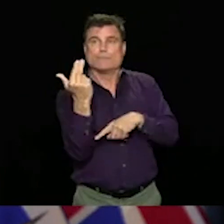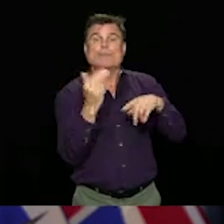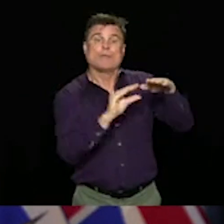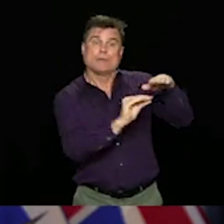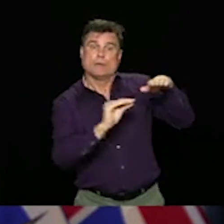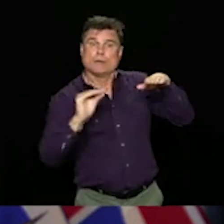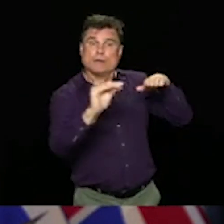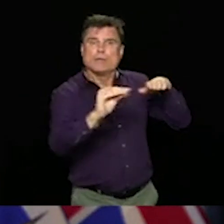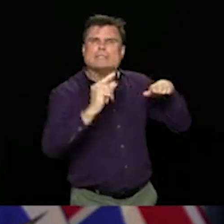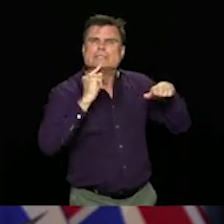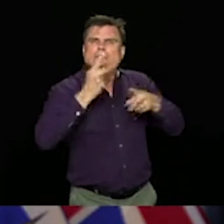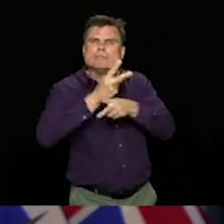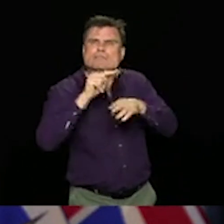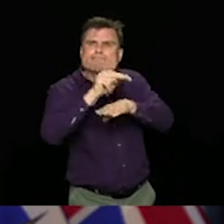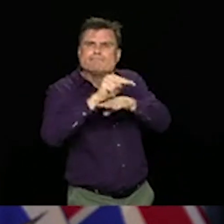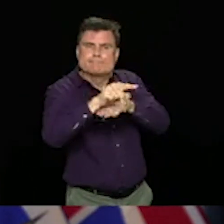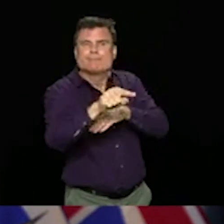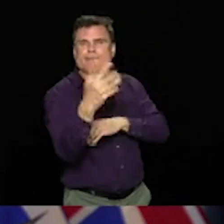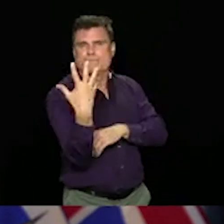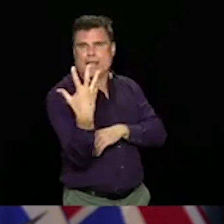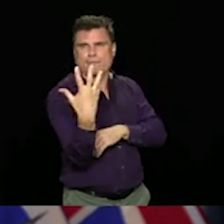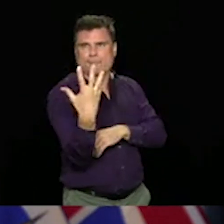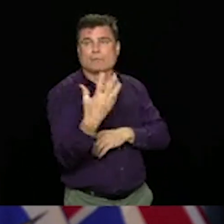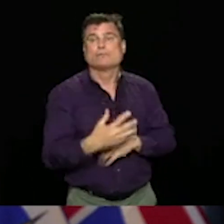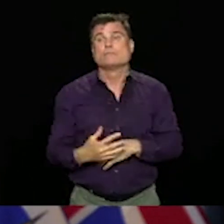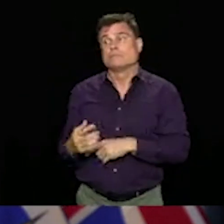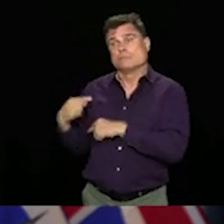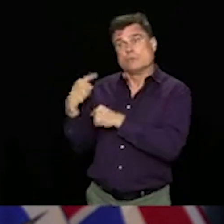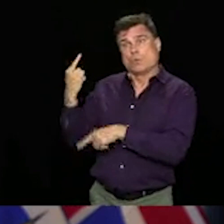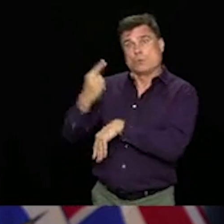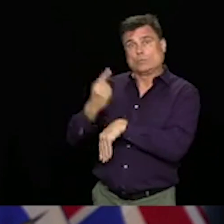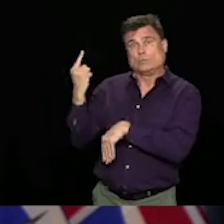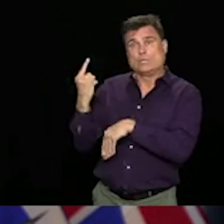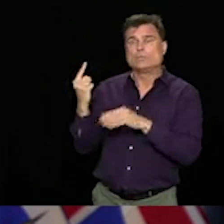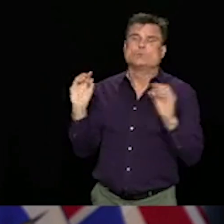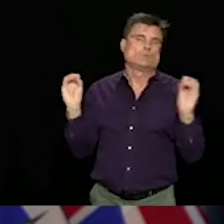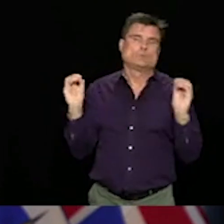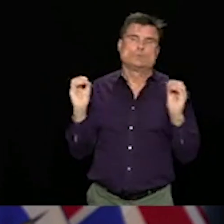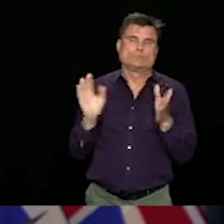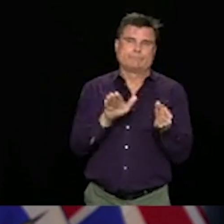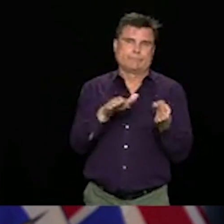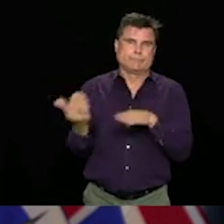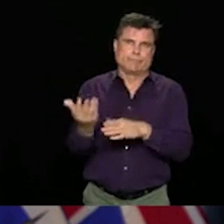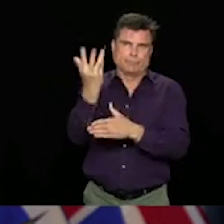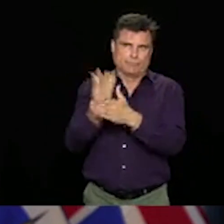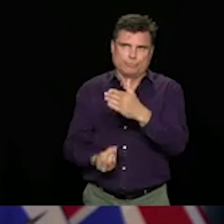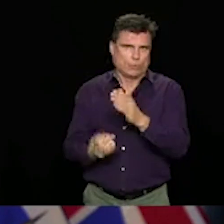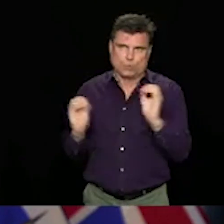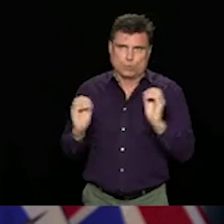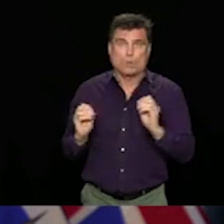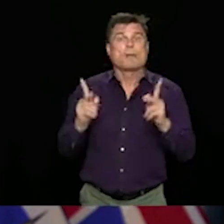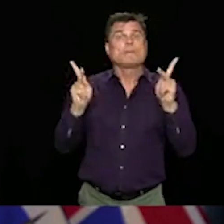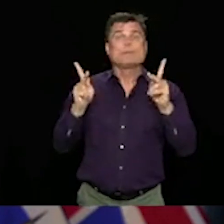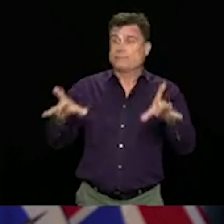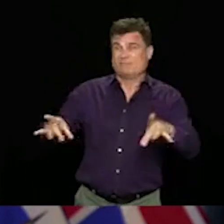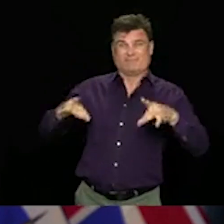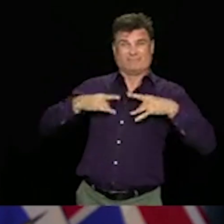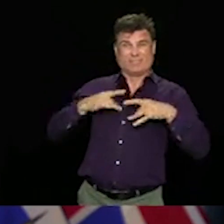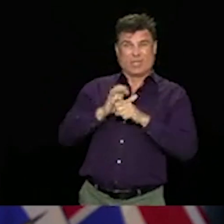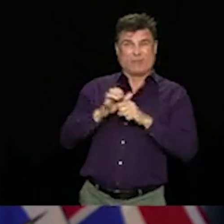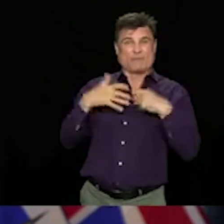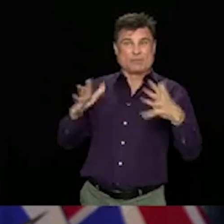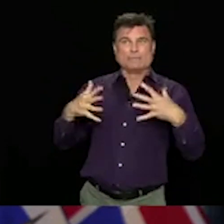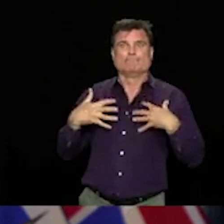again today from COVID-19, and 2,344 people are now fully recovered.